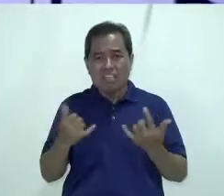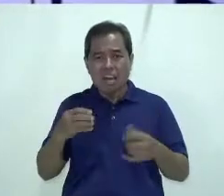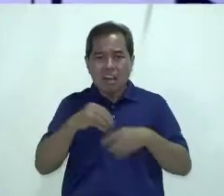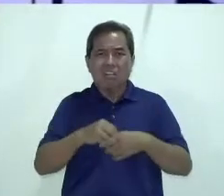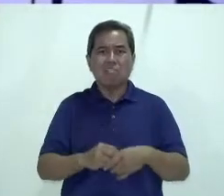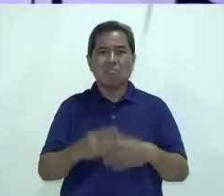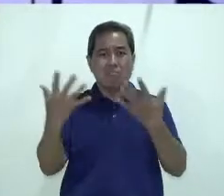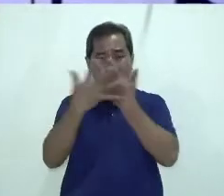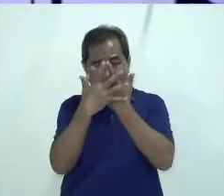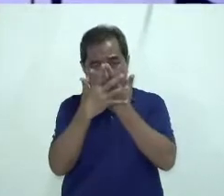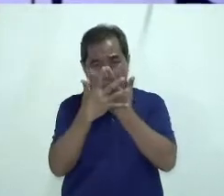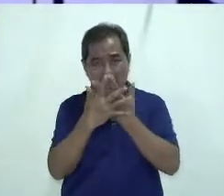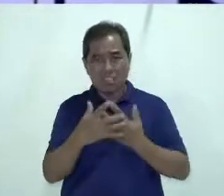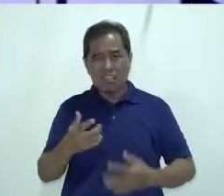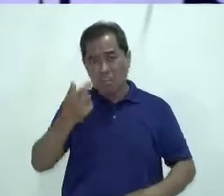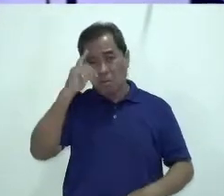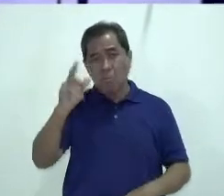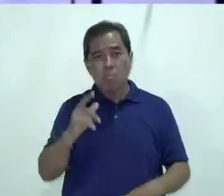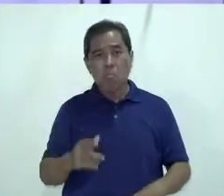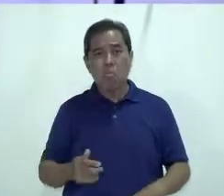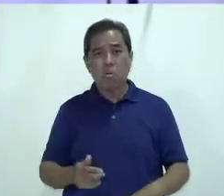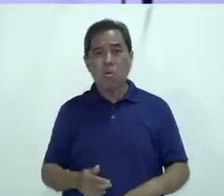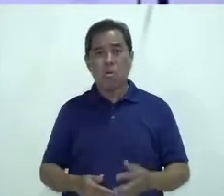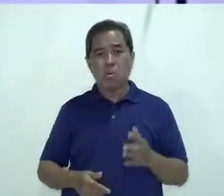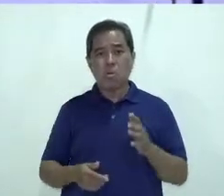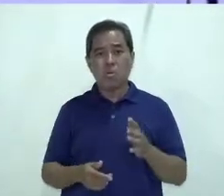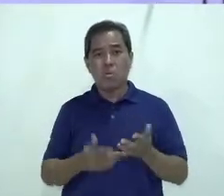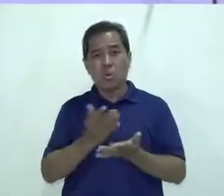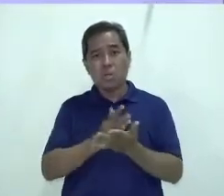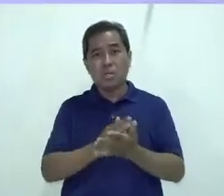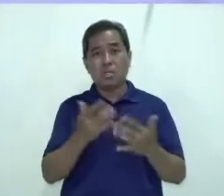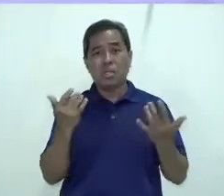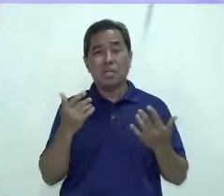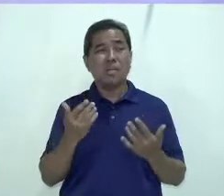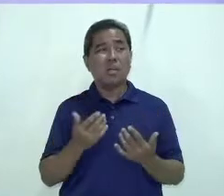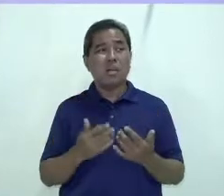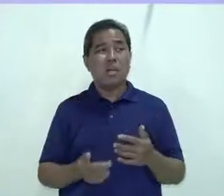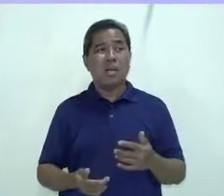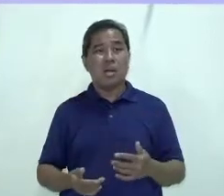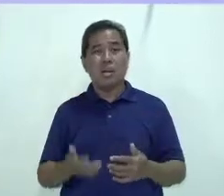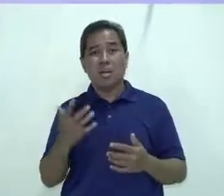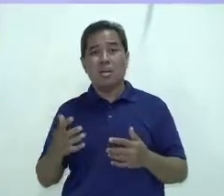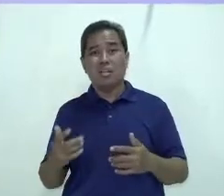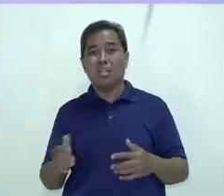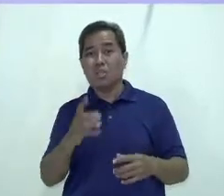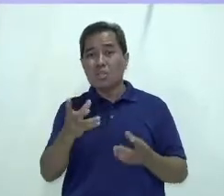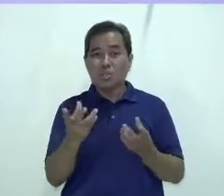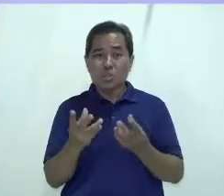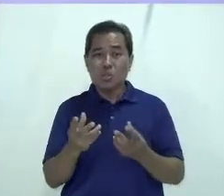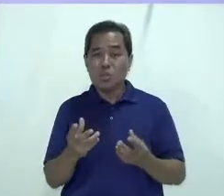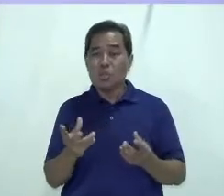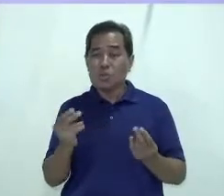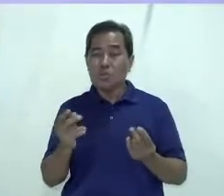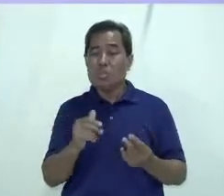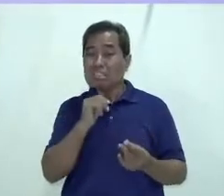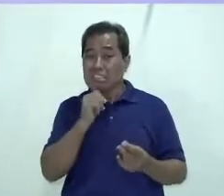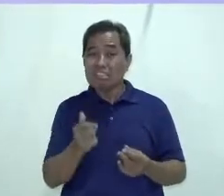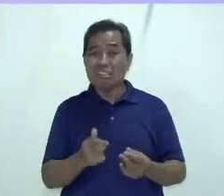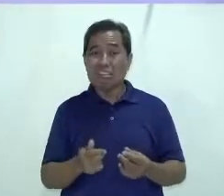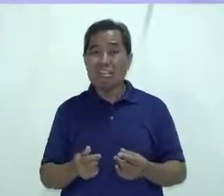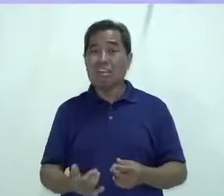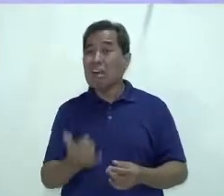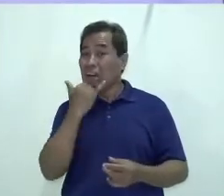jail for something that you thought was actually not wrong at all. It was actually